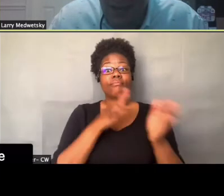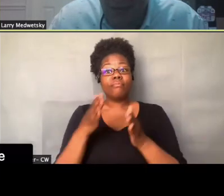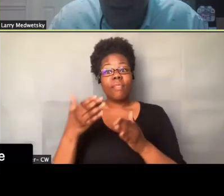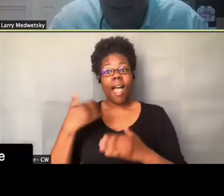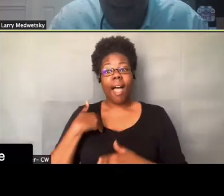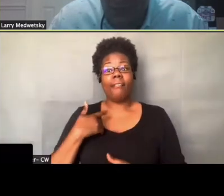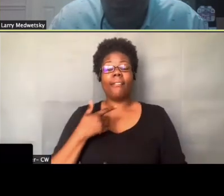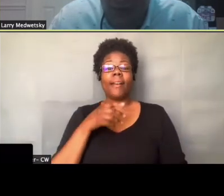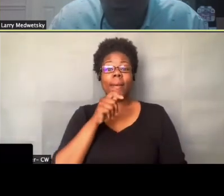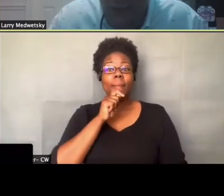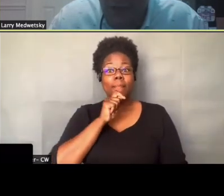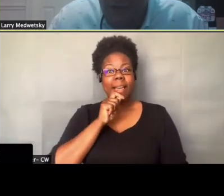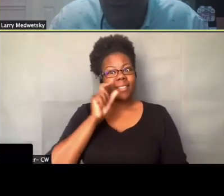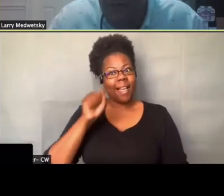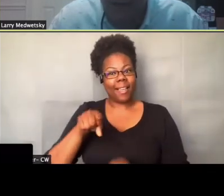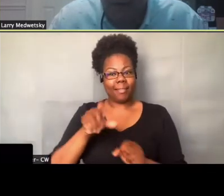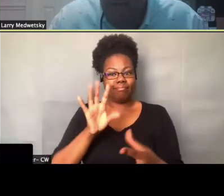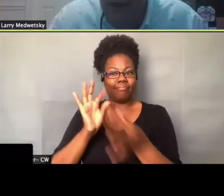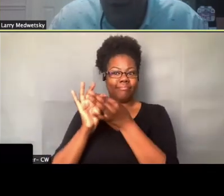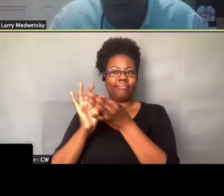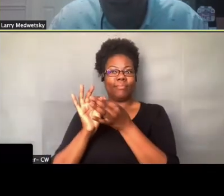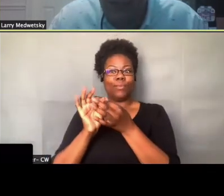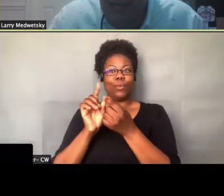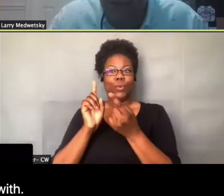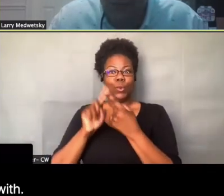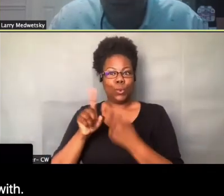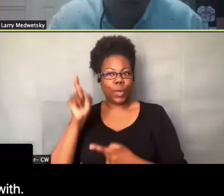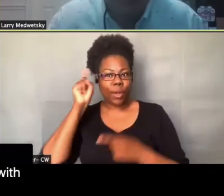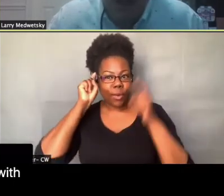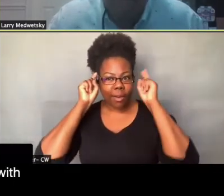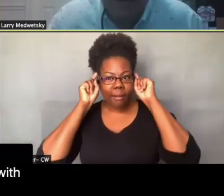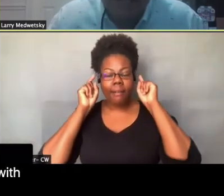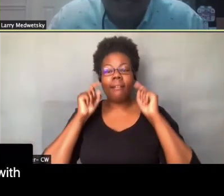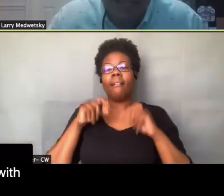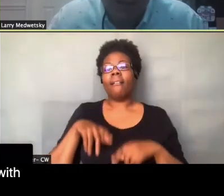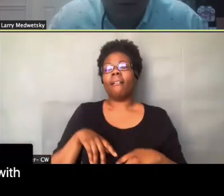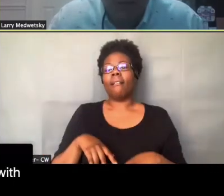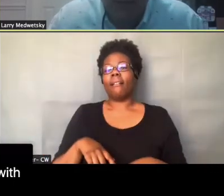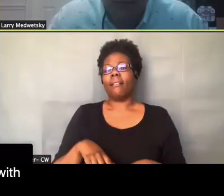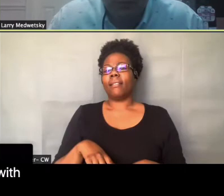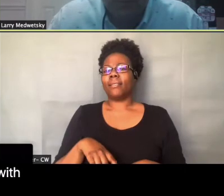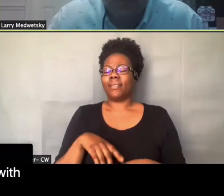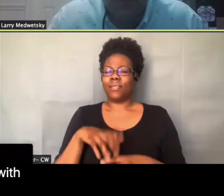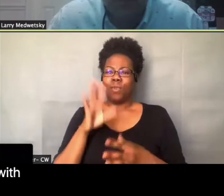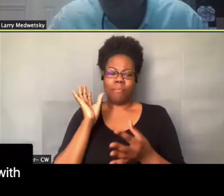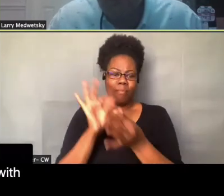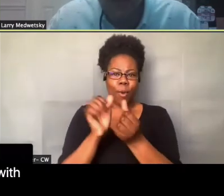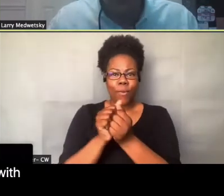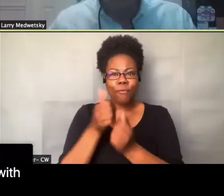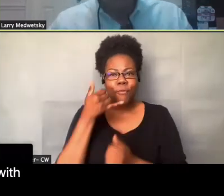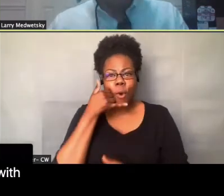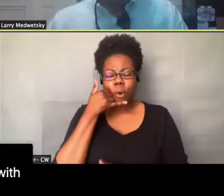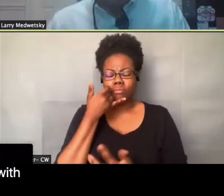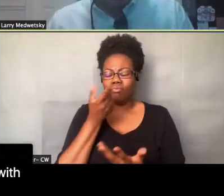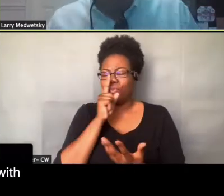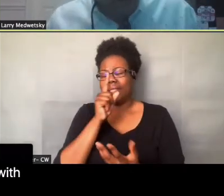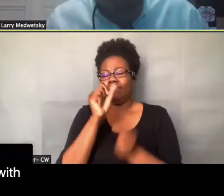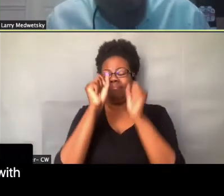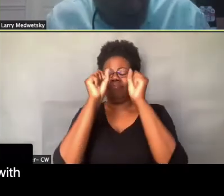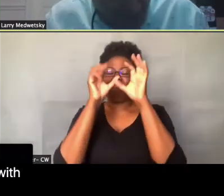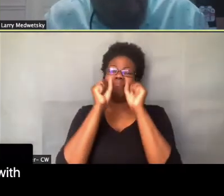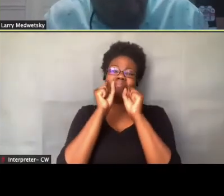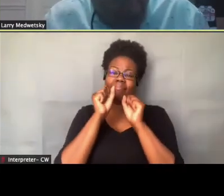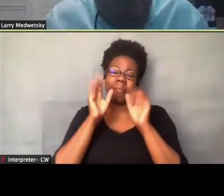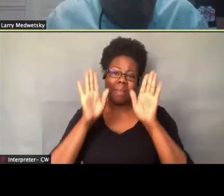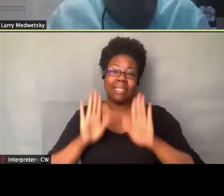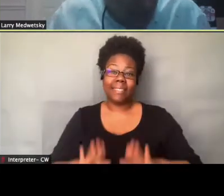to the hearing aid. You don't have to wear them, paired with the cell phone. So it's amazing what we can do. I wanted to